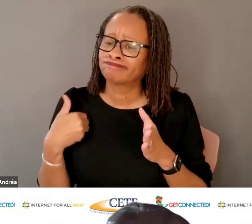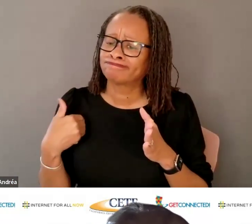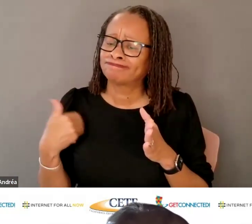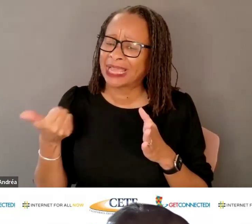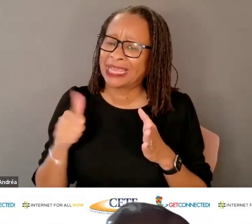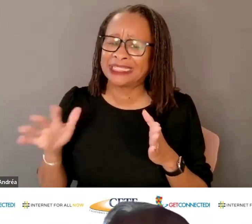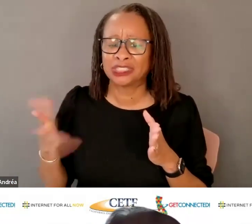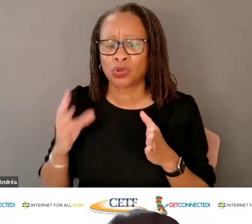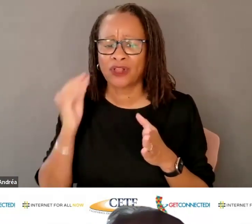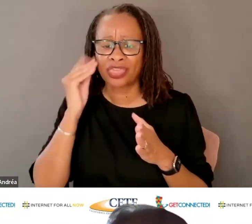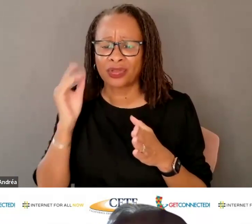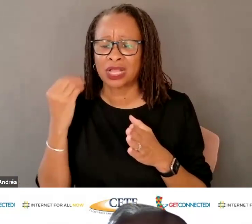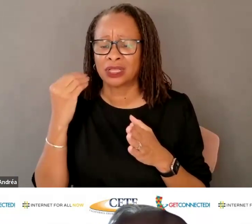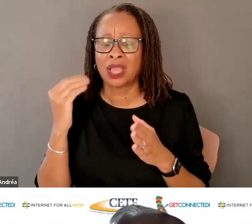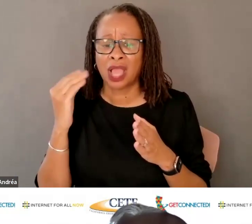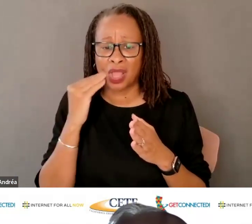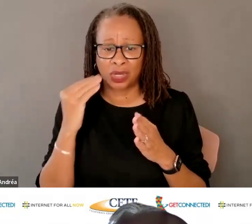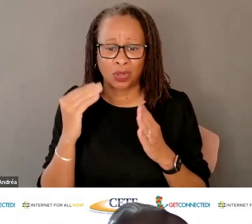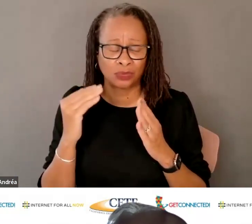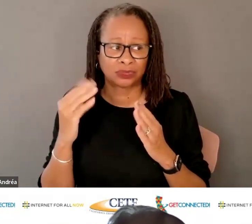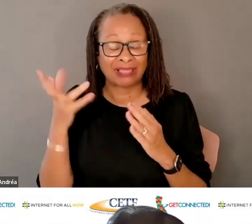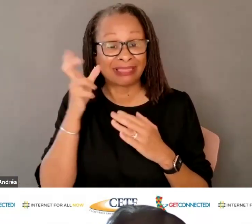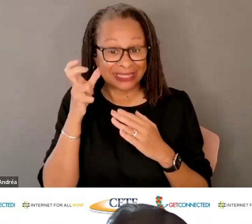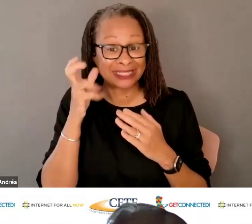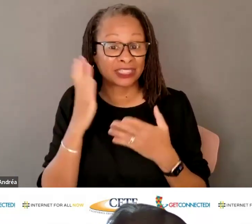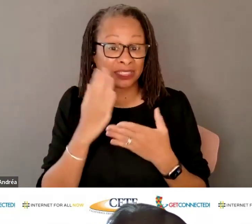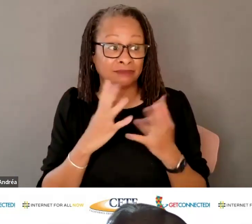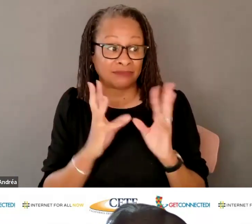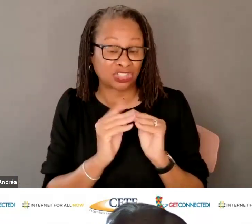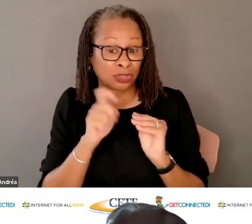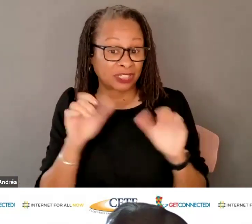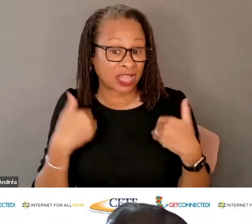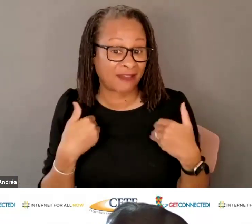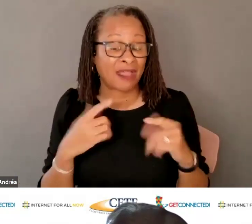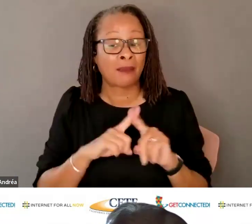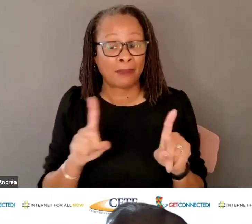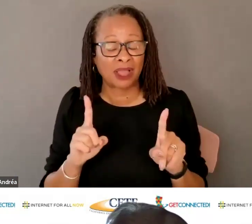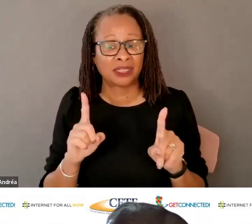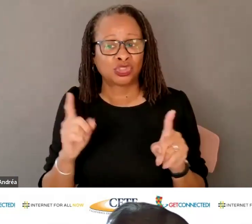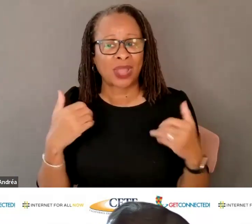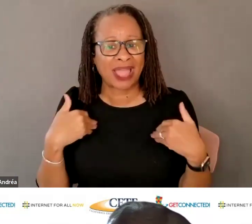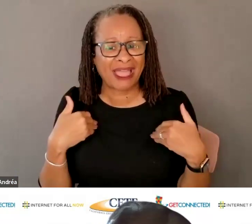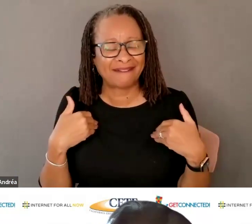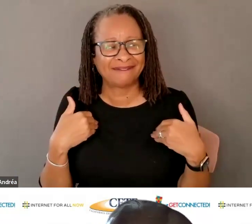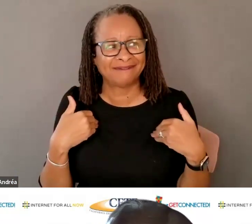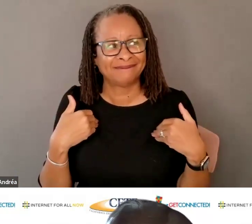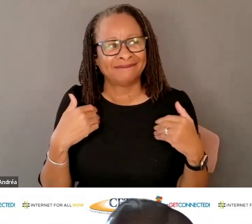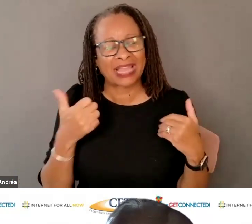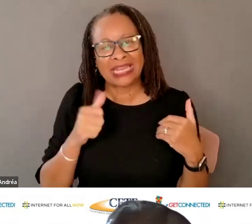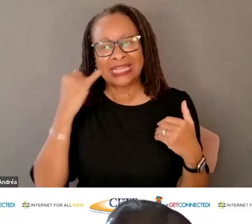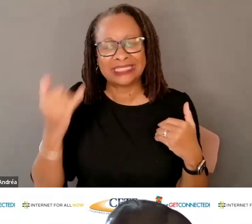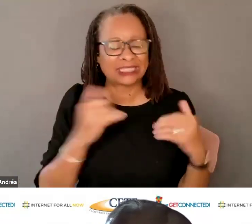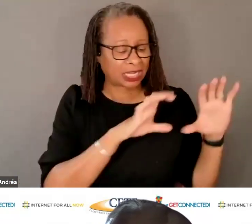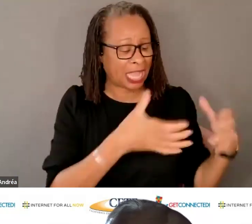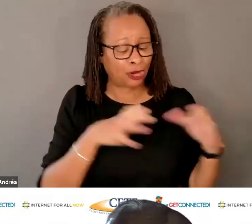sort of thoughts? I know it's a listening session you got to go through, but do you have any thoughts on the kind of what are the categories of actions that might